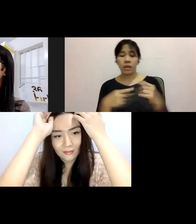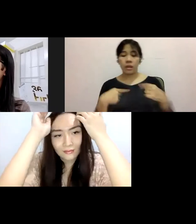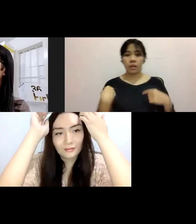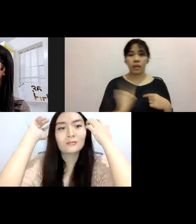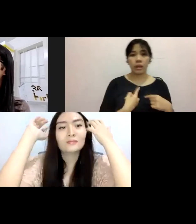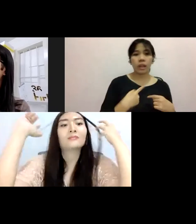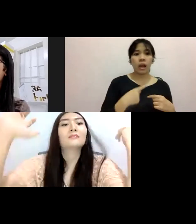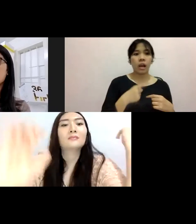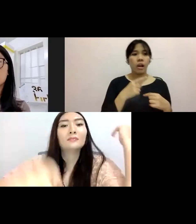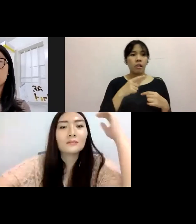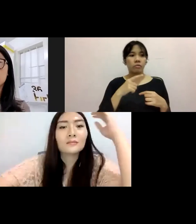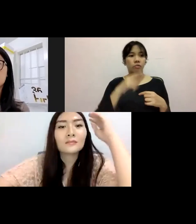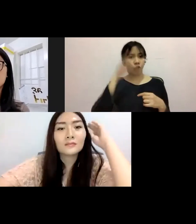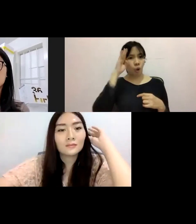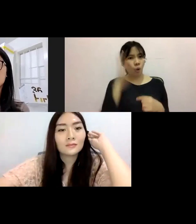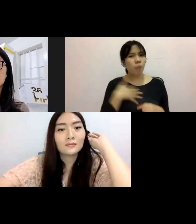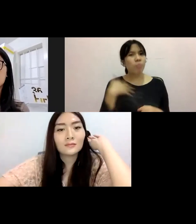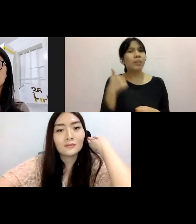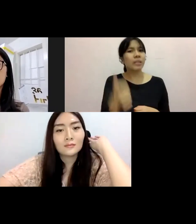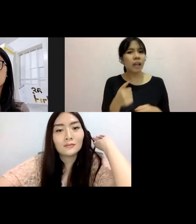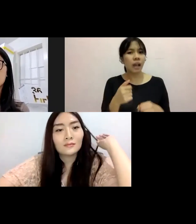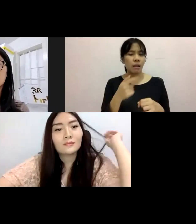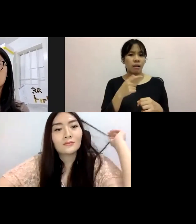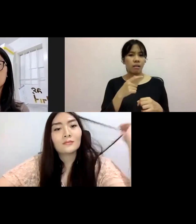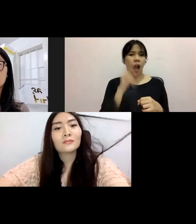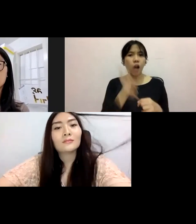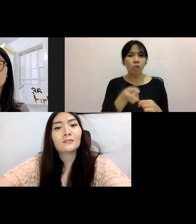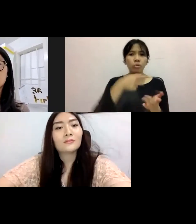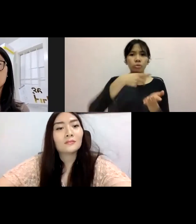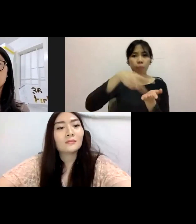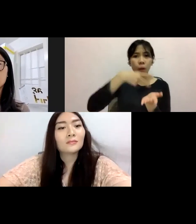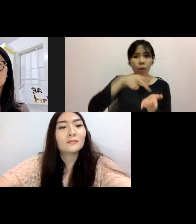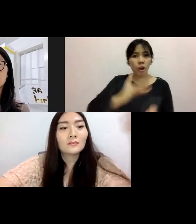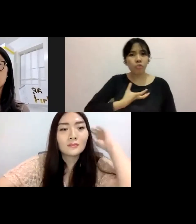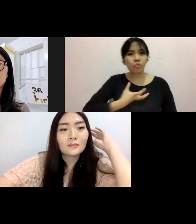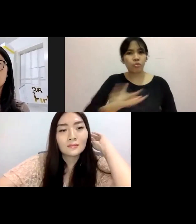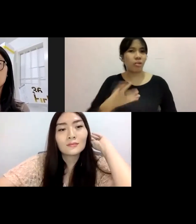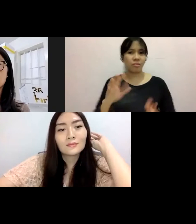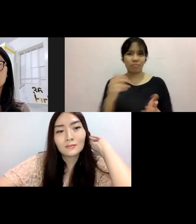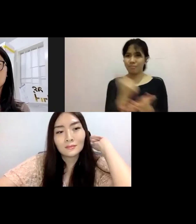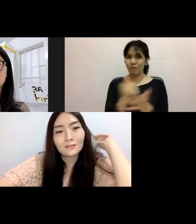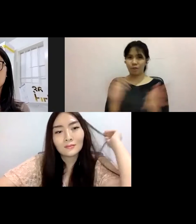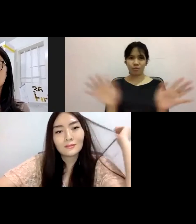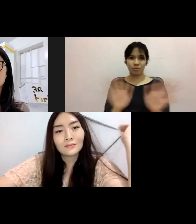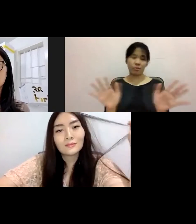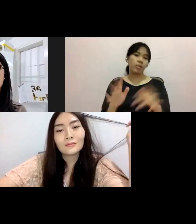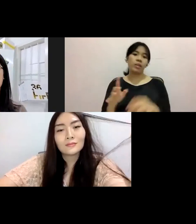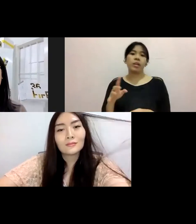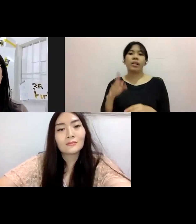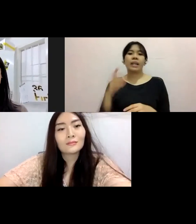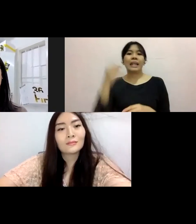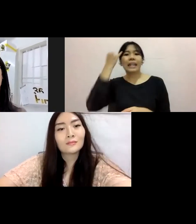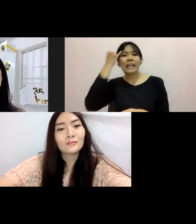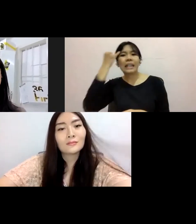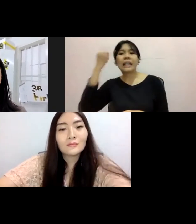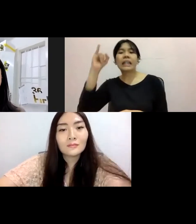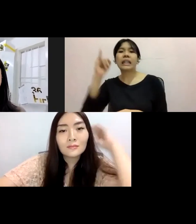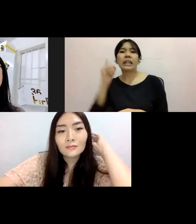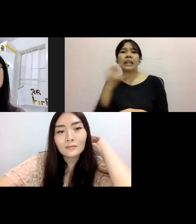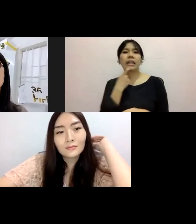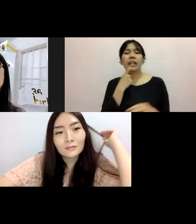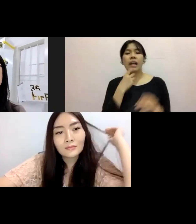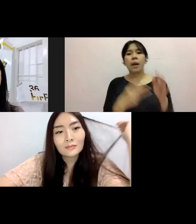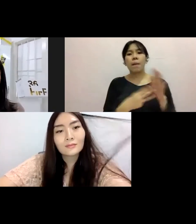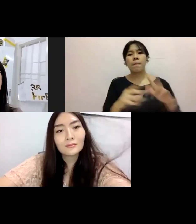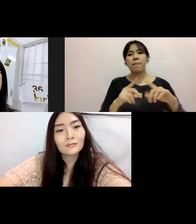reconstruct the notion of the notion of the masculinity, you know, and that's why I made the film. I wrote the script,